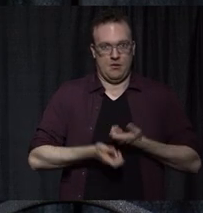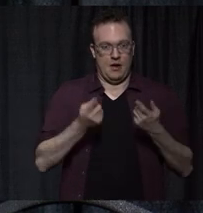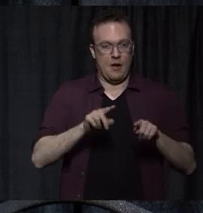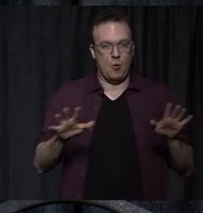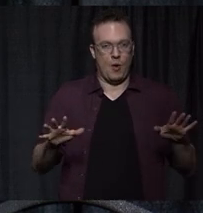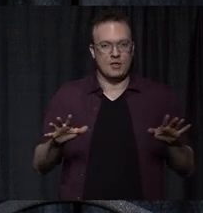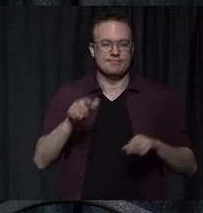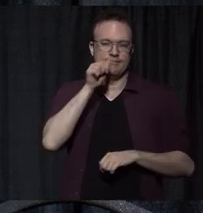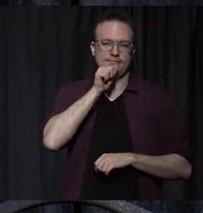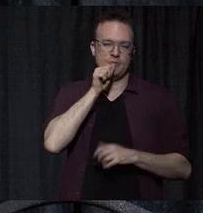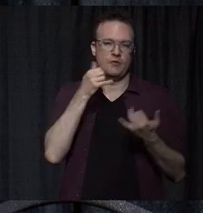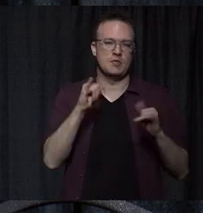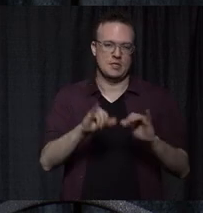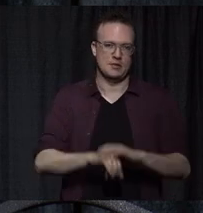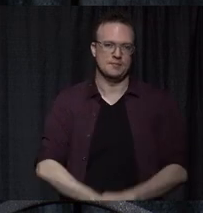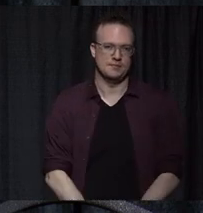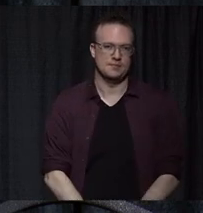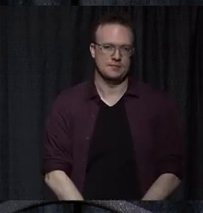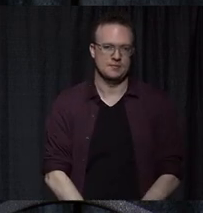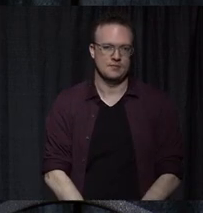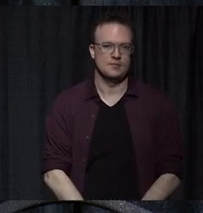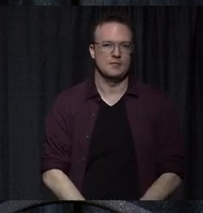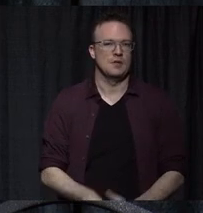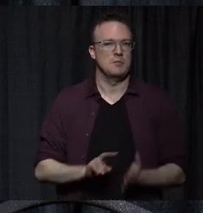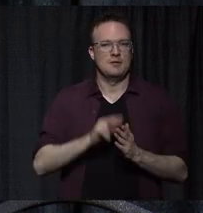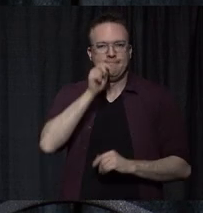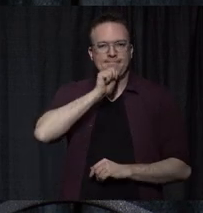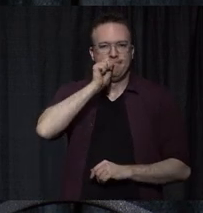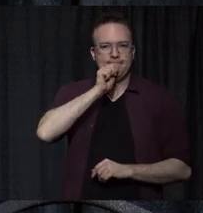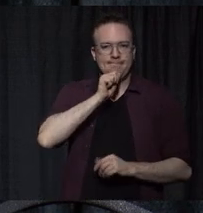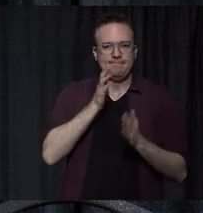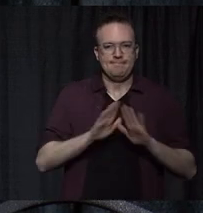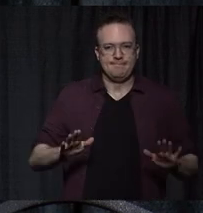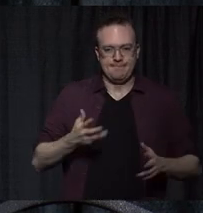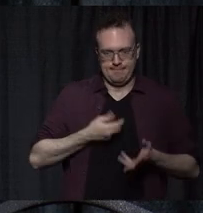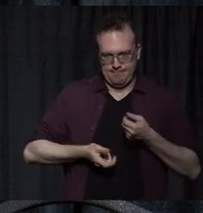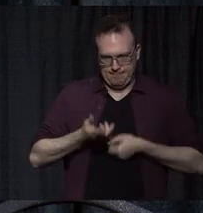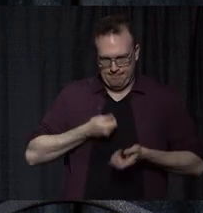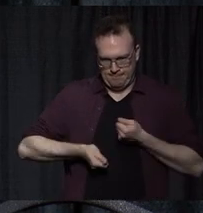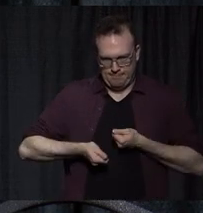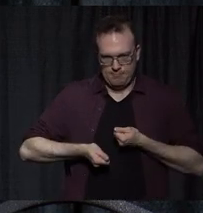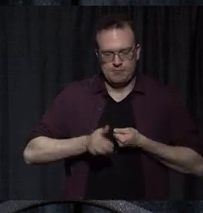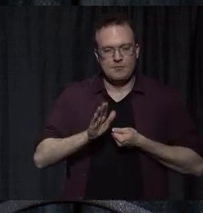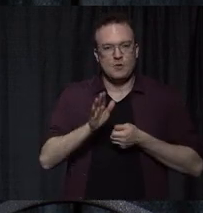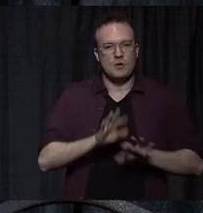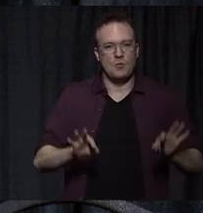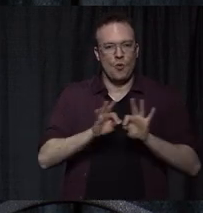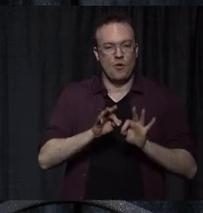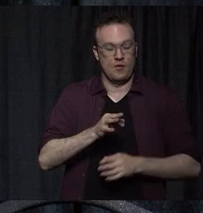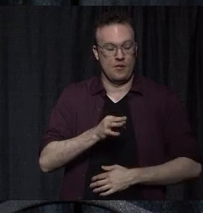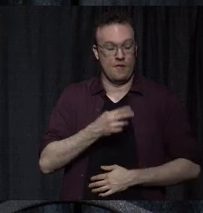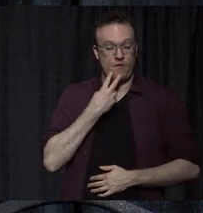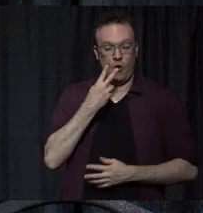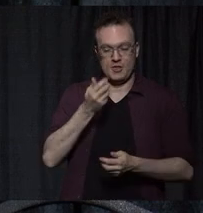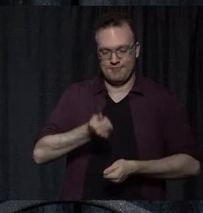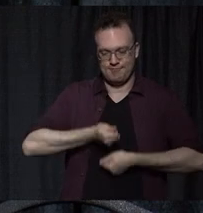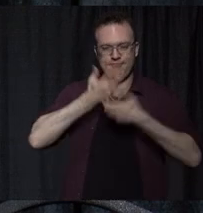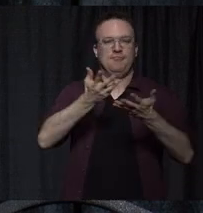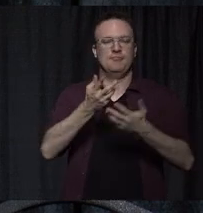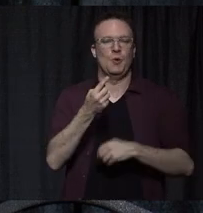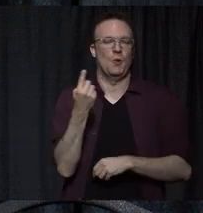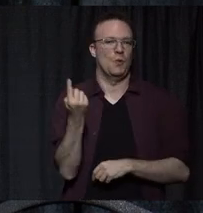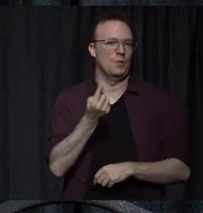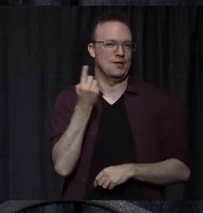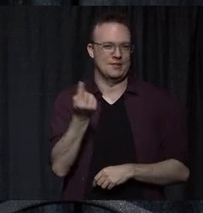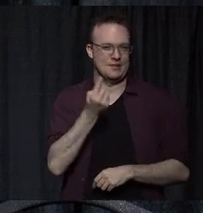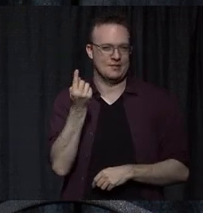you're still suffering. You're suffering in silence. So it's important to use your voice at all